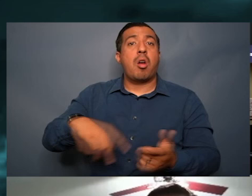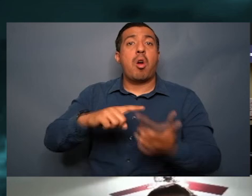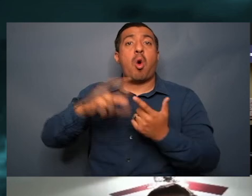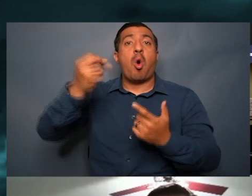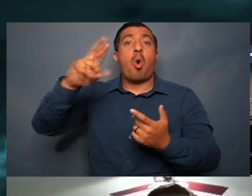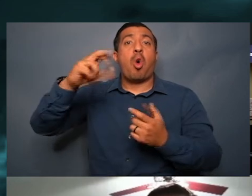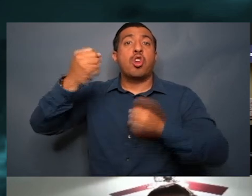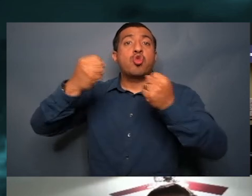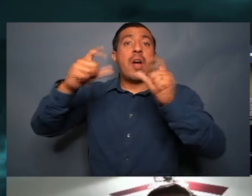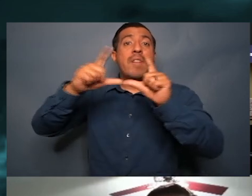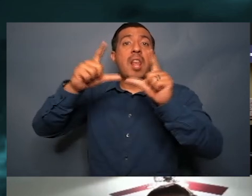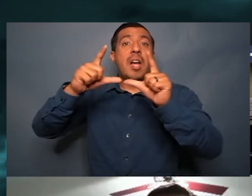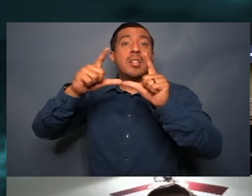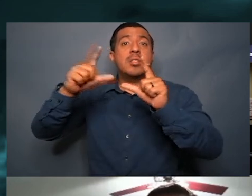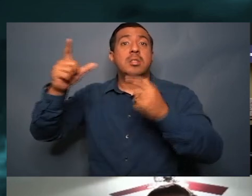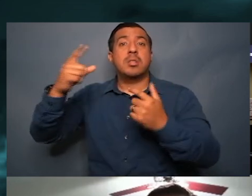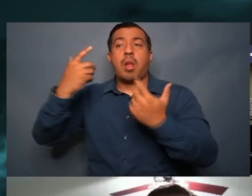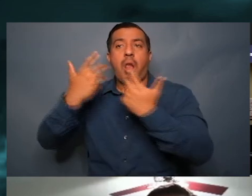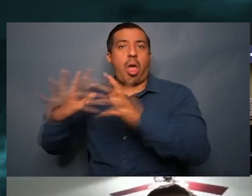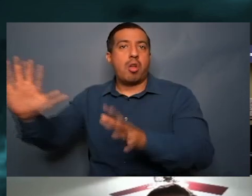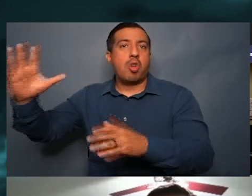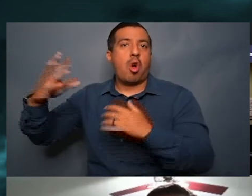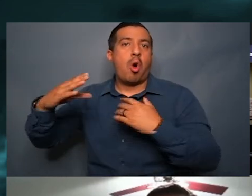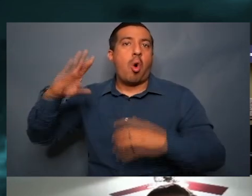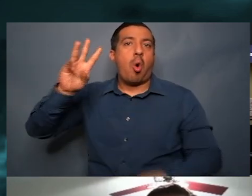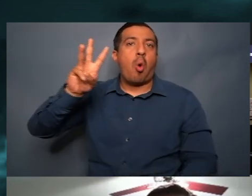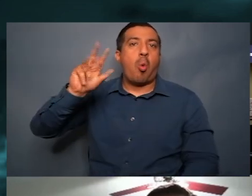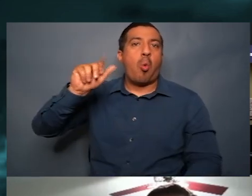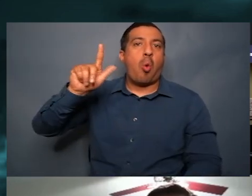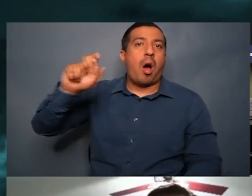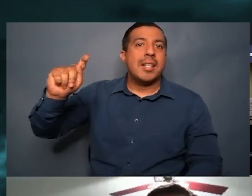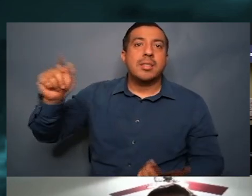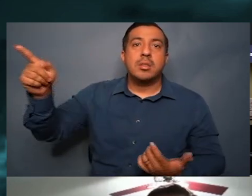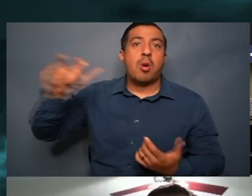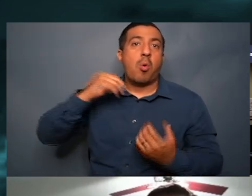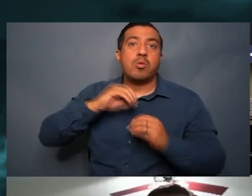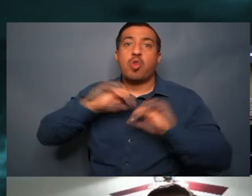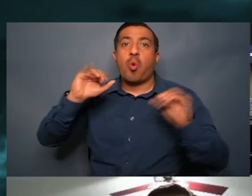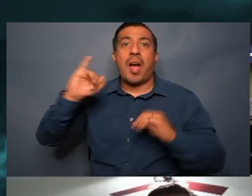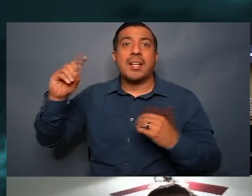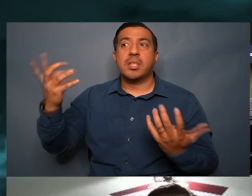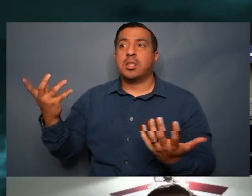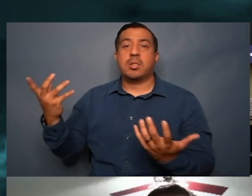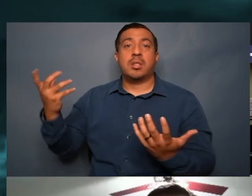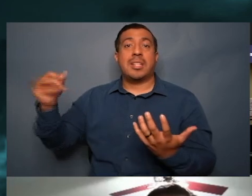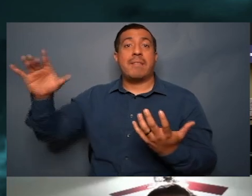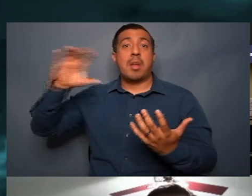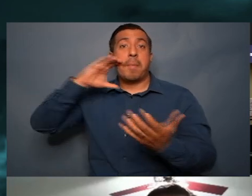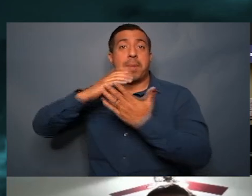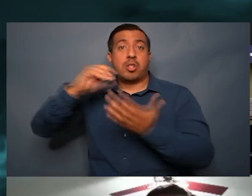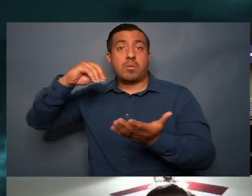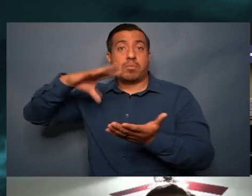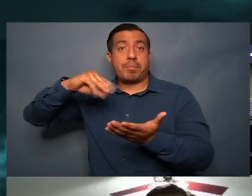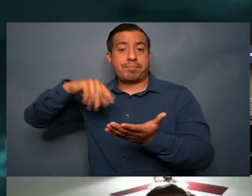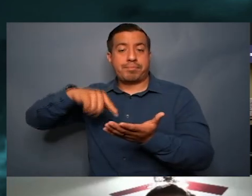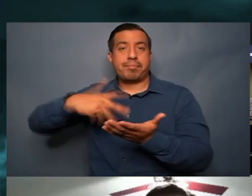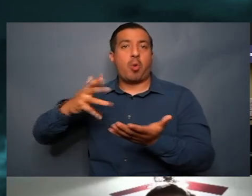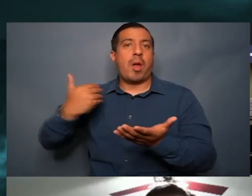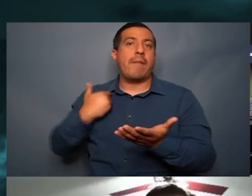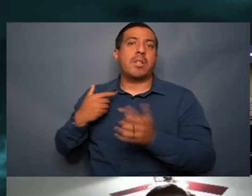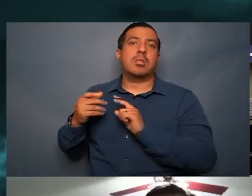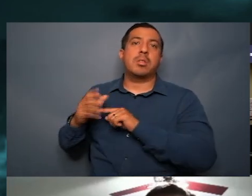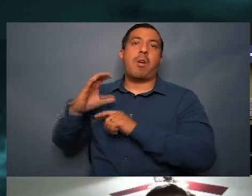come from New Orleans that had lost their wallet, had no ID. And if you take a picture of it, it's going to be helpful for